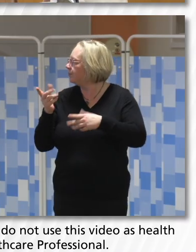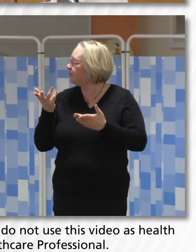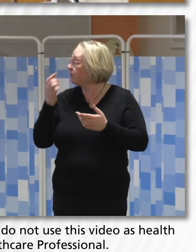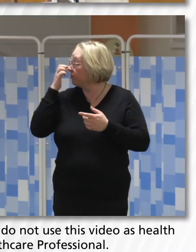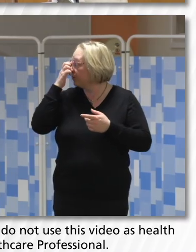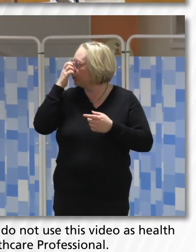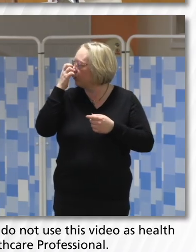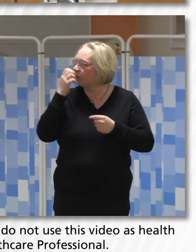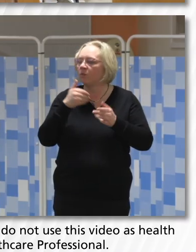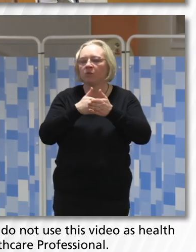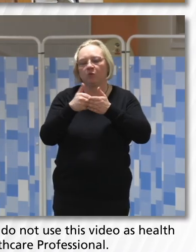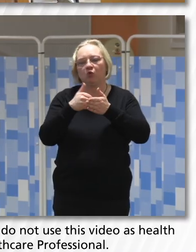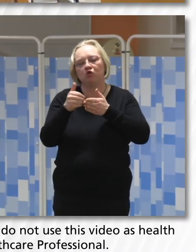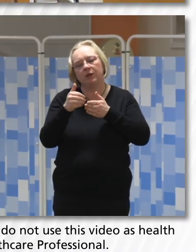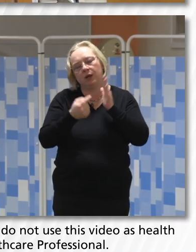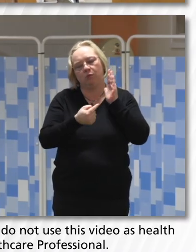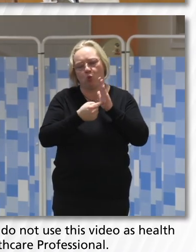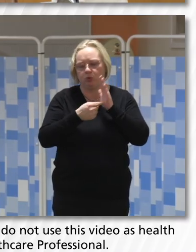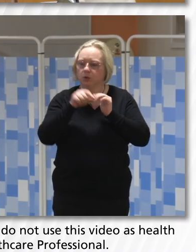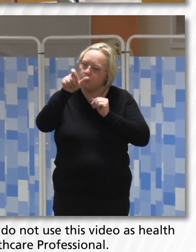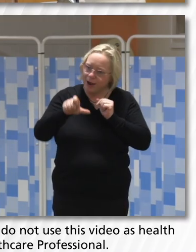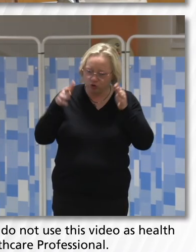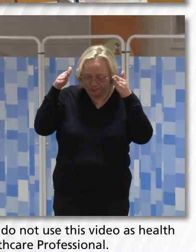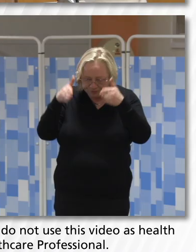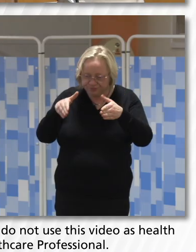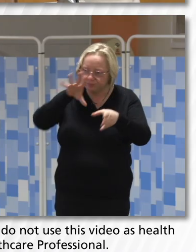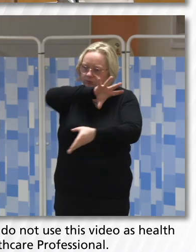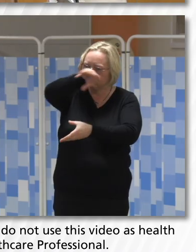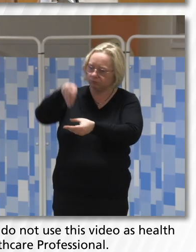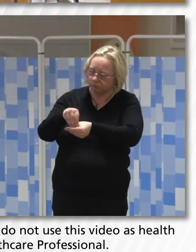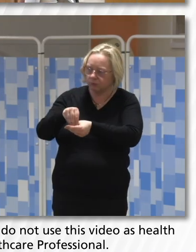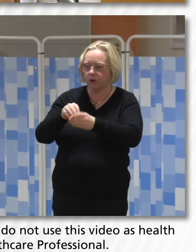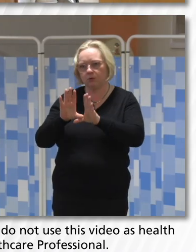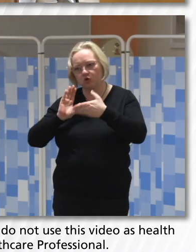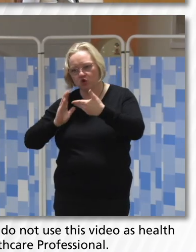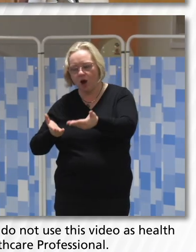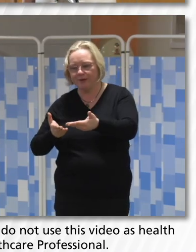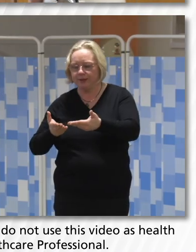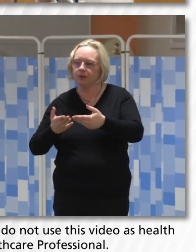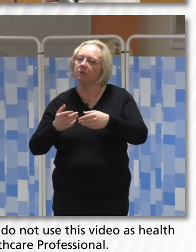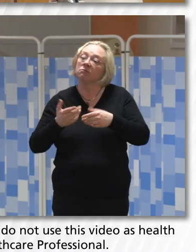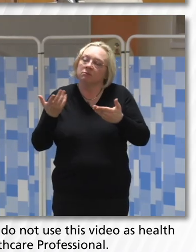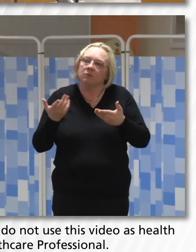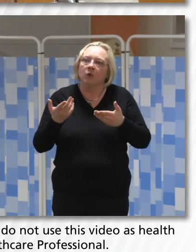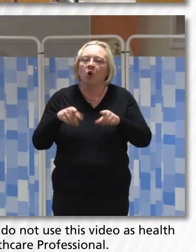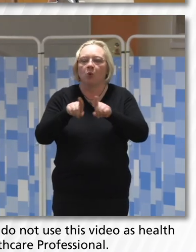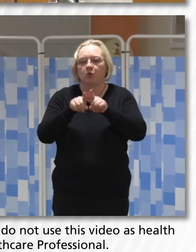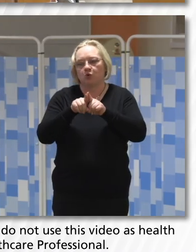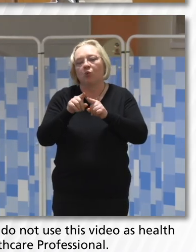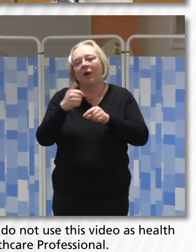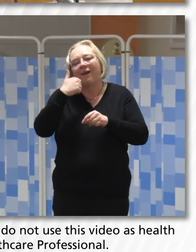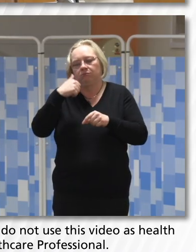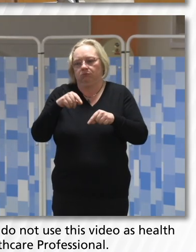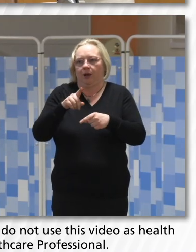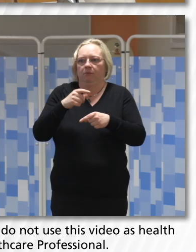is the person, it's patient-centred care, and we want to provide a holistic approach. Frequency of meetings, even though we have them on a Friday,